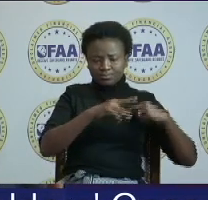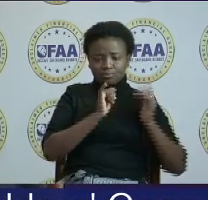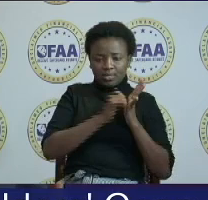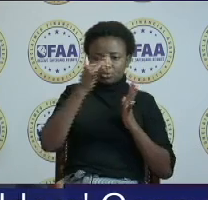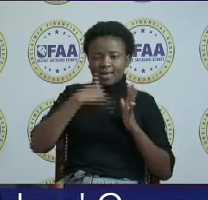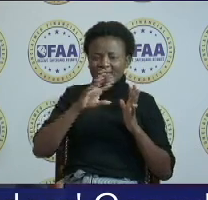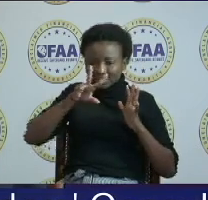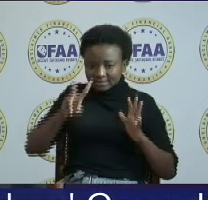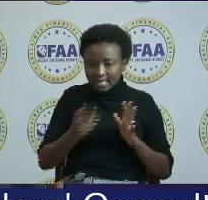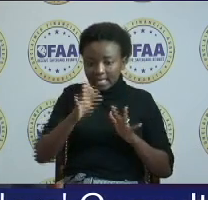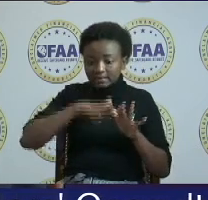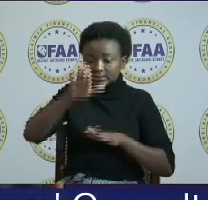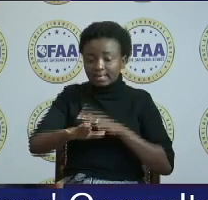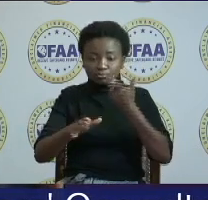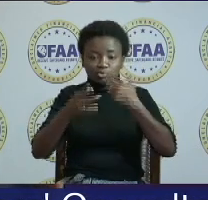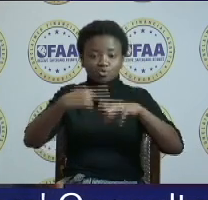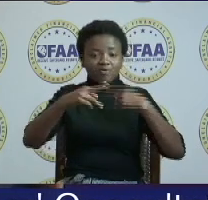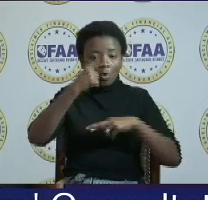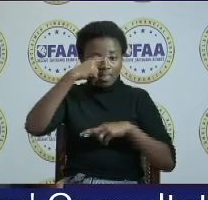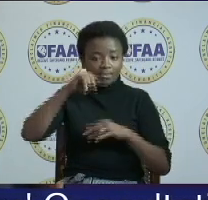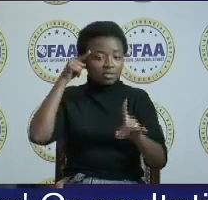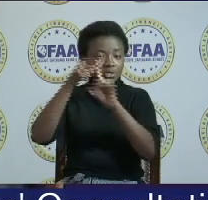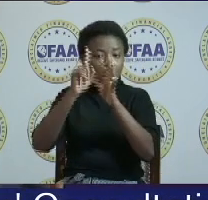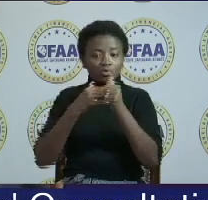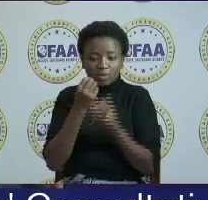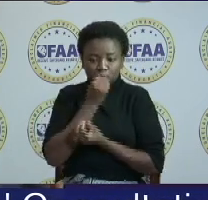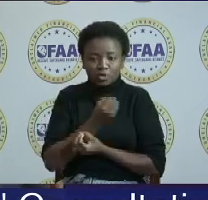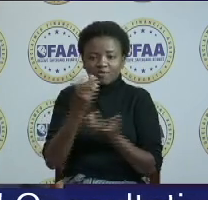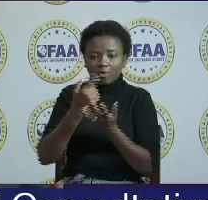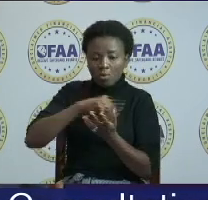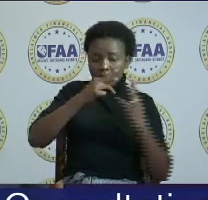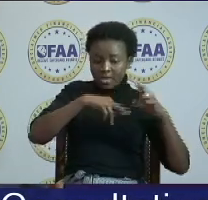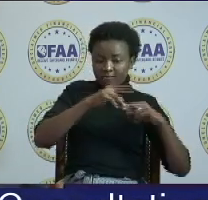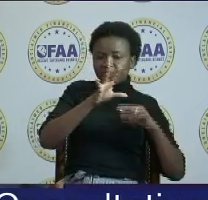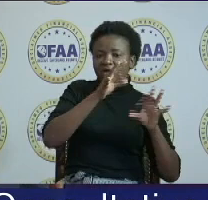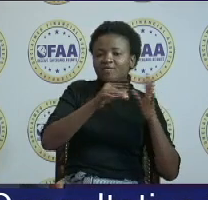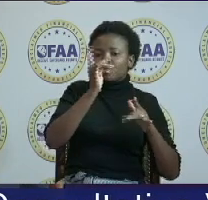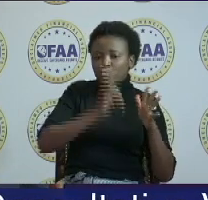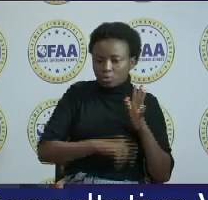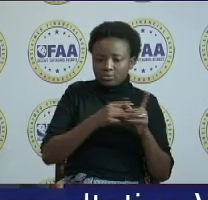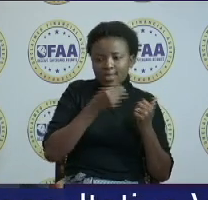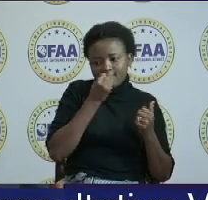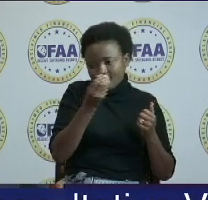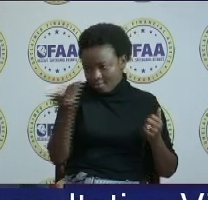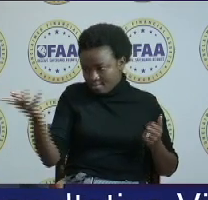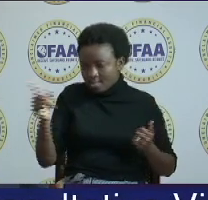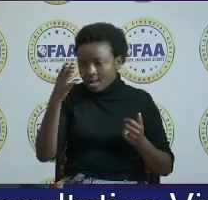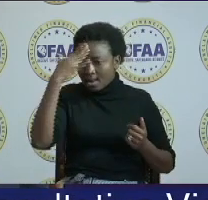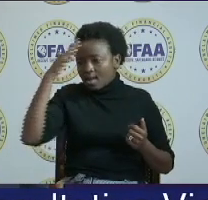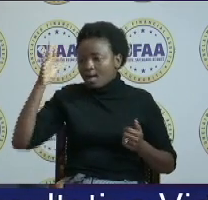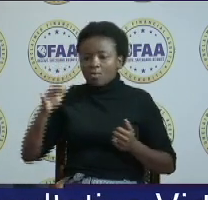second phase of the policy to inform the review of both our act, the mother law, and also the